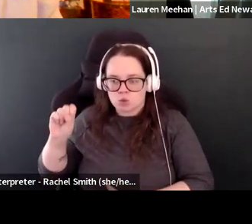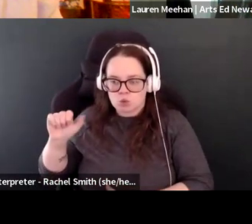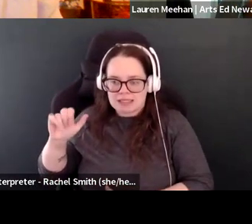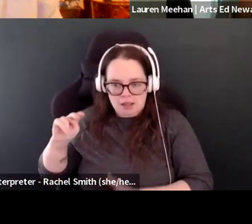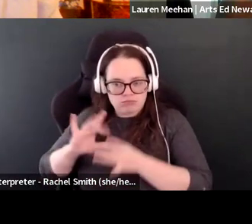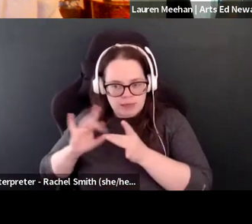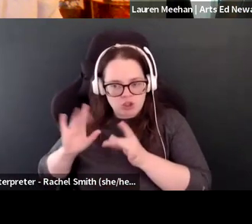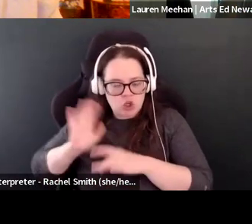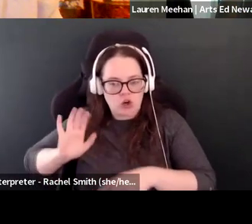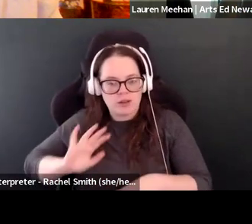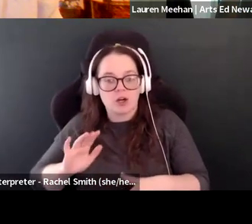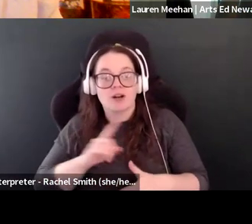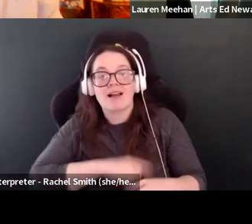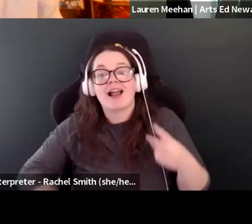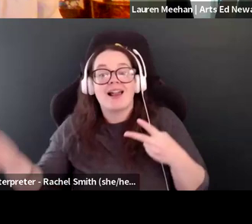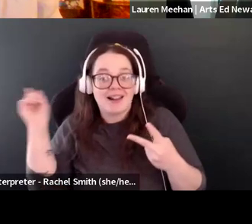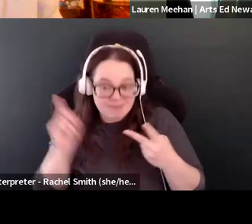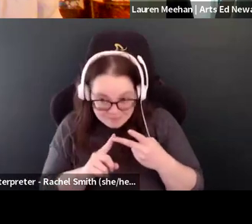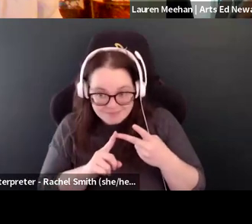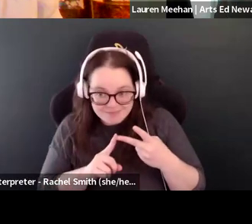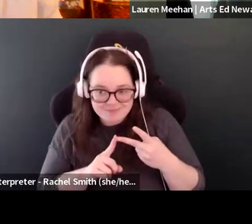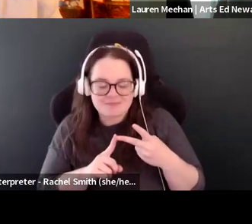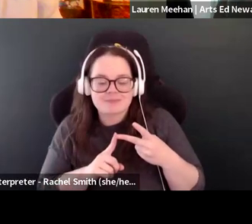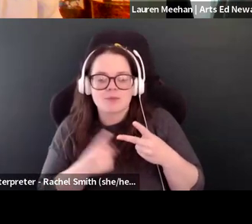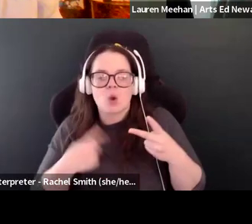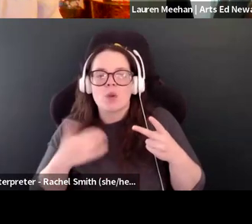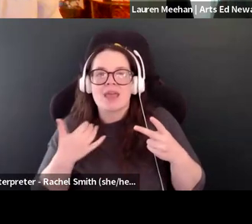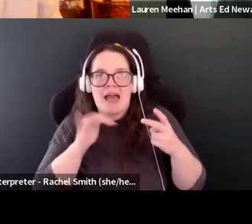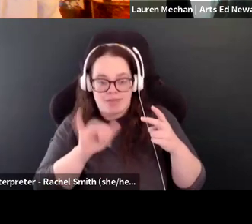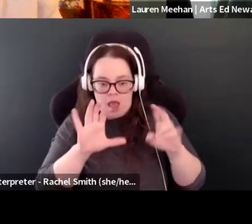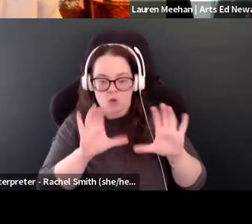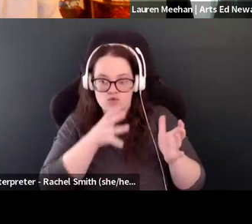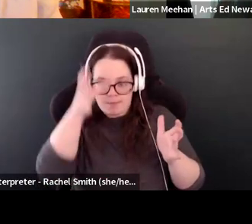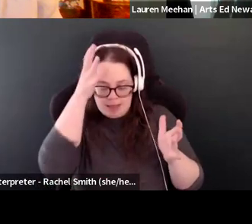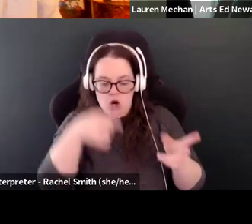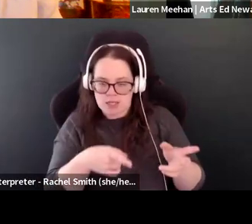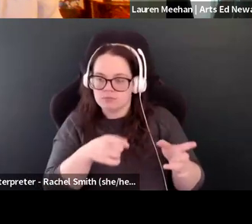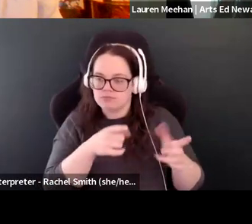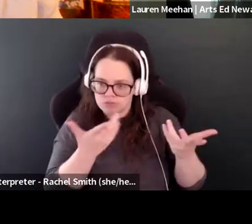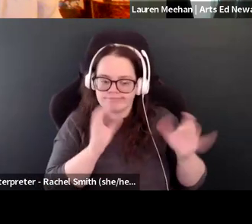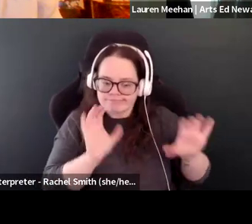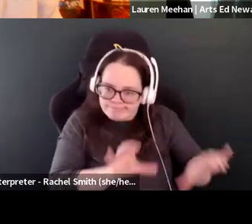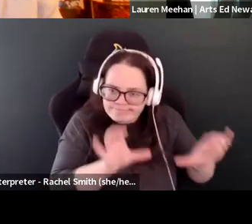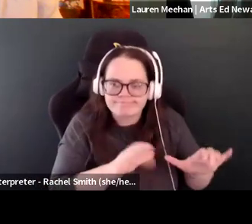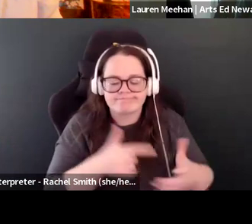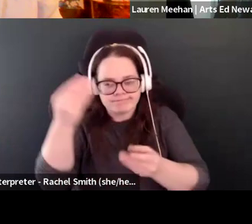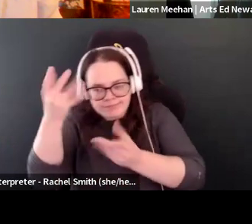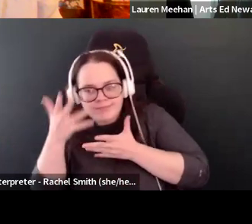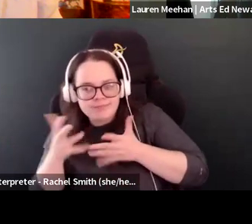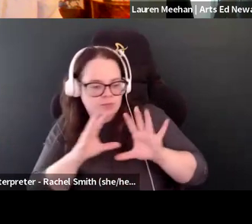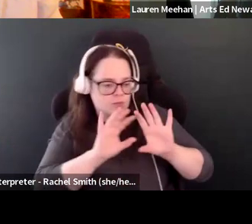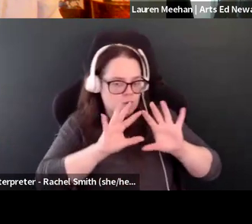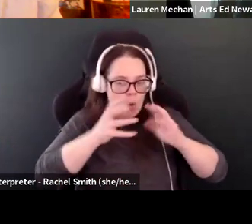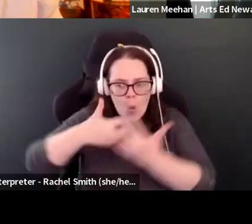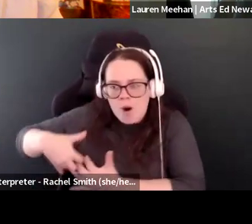sort of brings me to the second piece. So we have that group of parents, they're activated, they're informed, they're organizing, they're building an advocacy